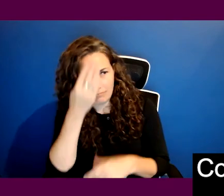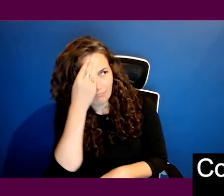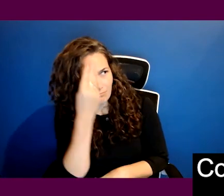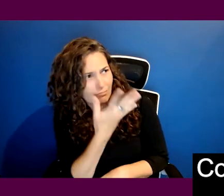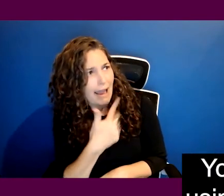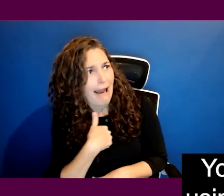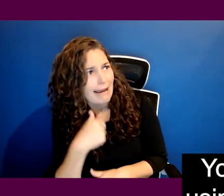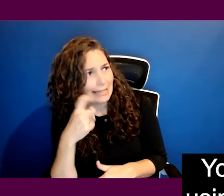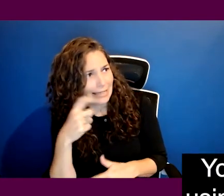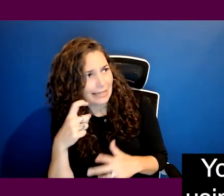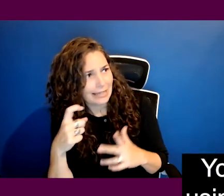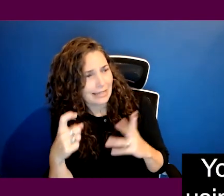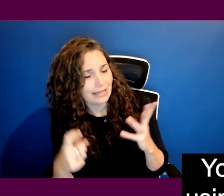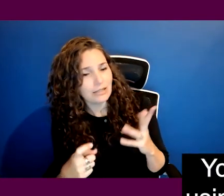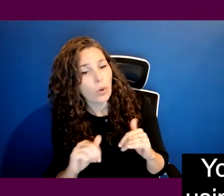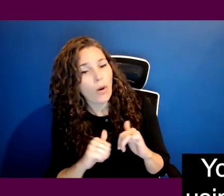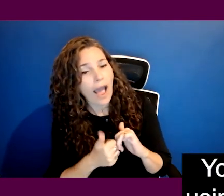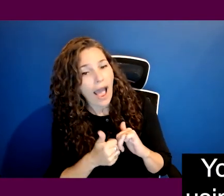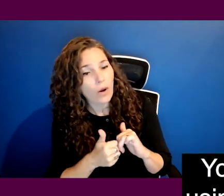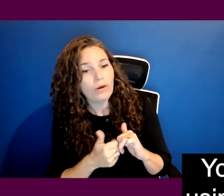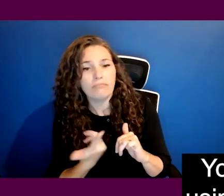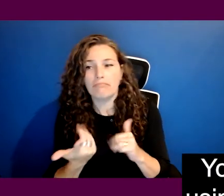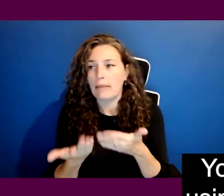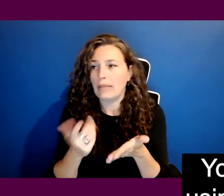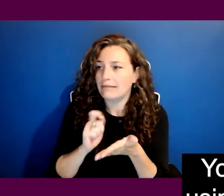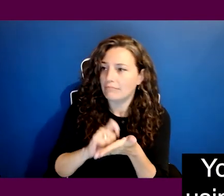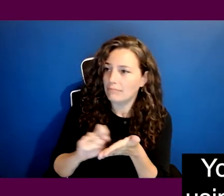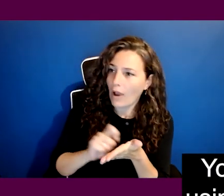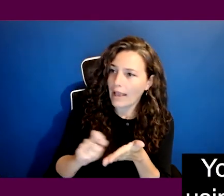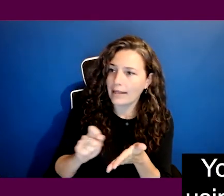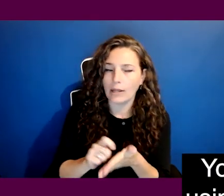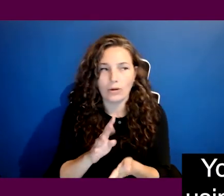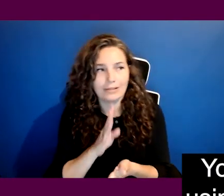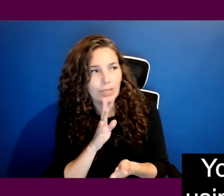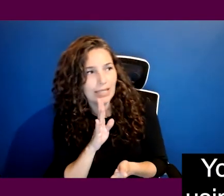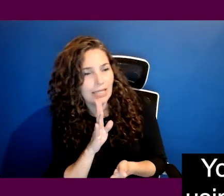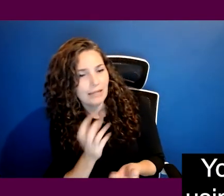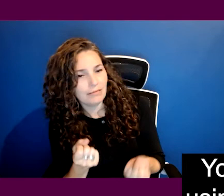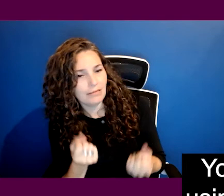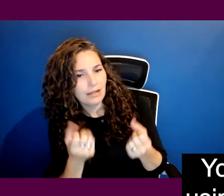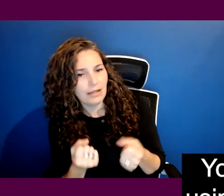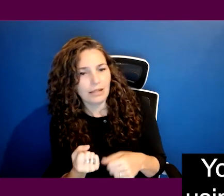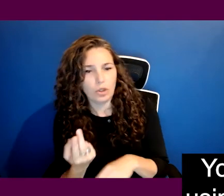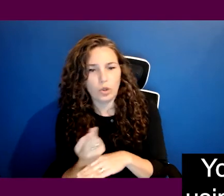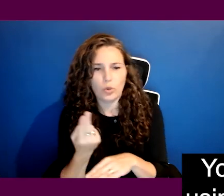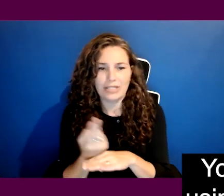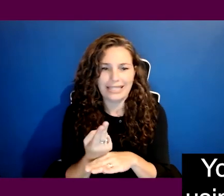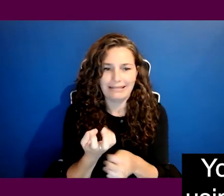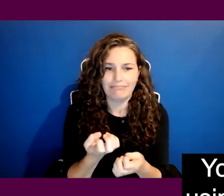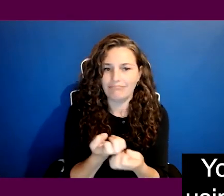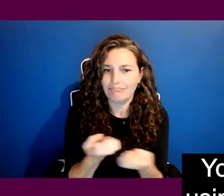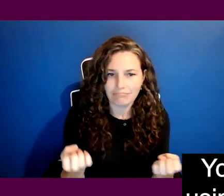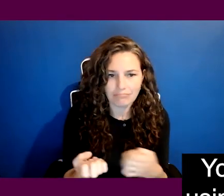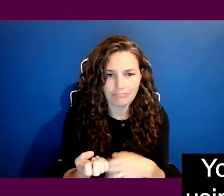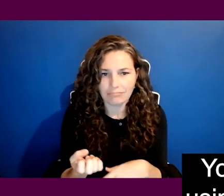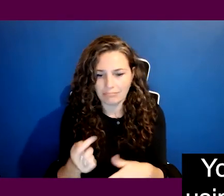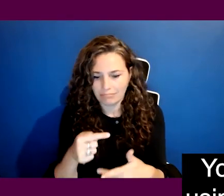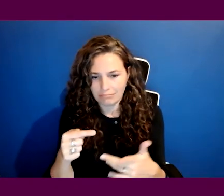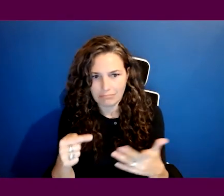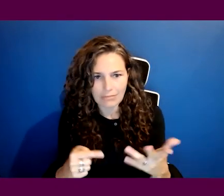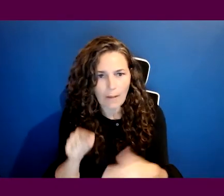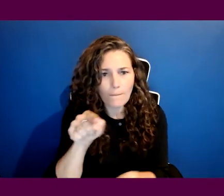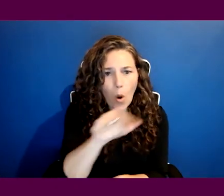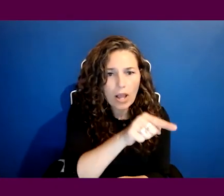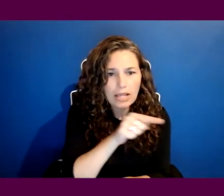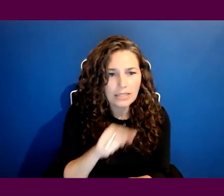need. You can communicate by speaking, writing, using a device, or by pointing, moving around,